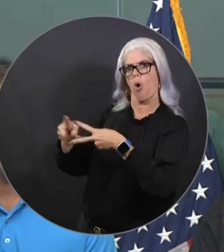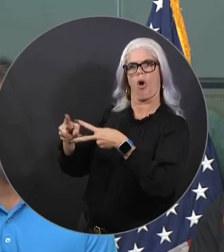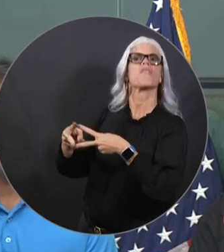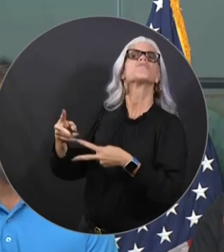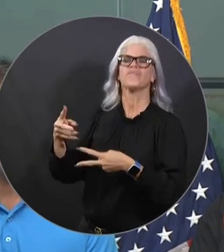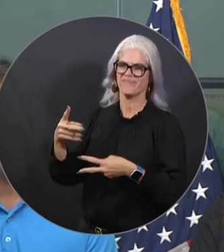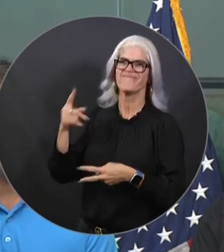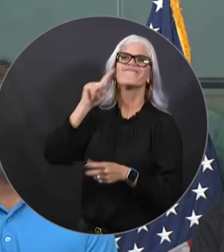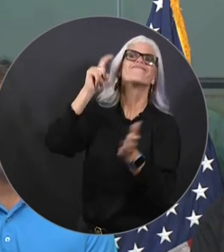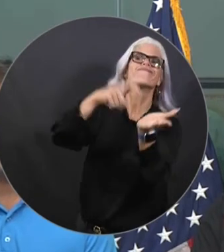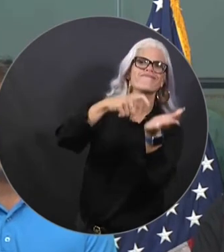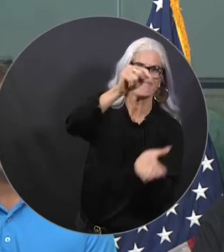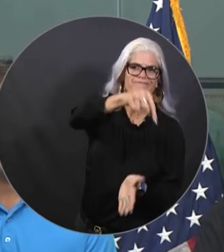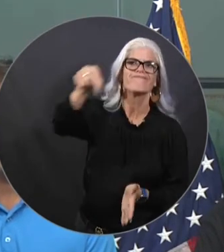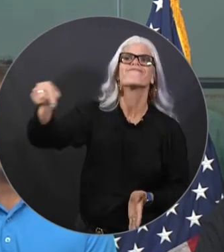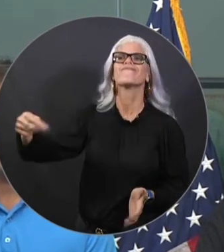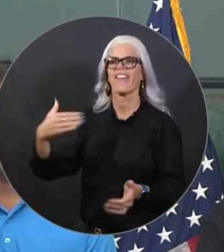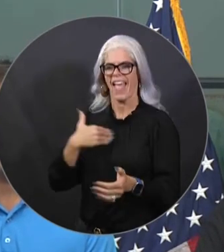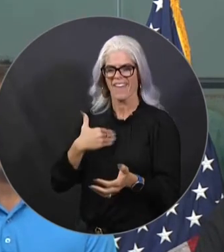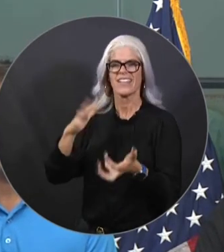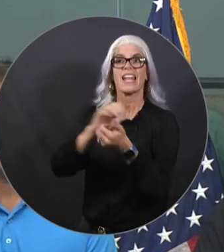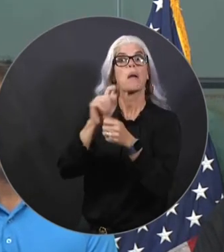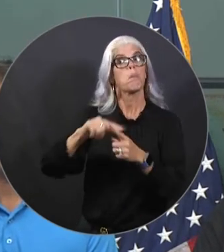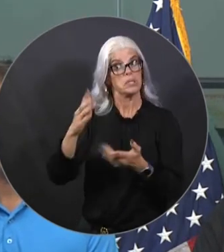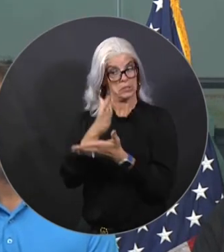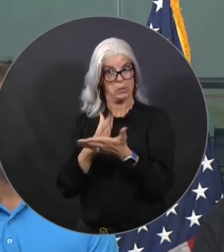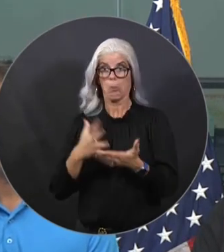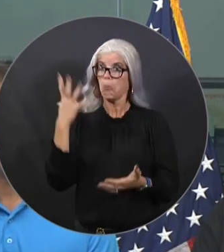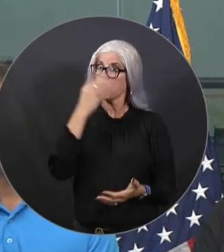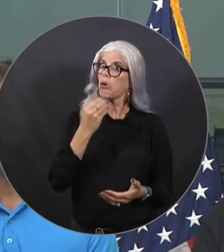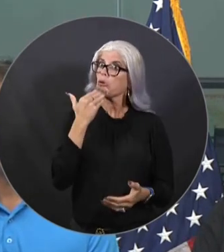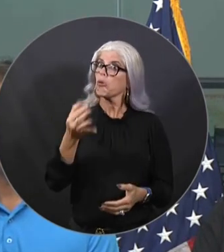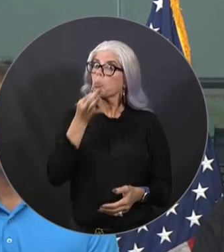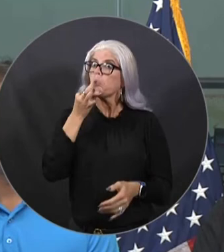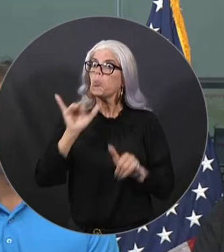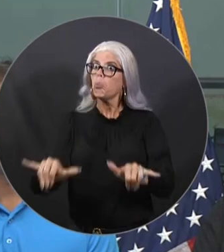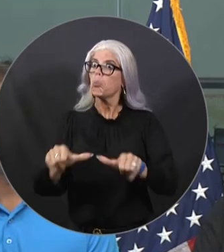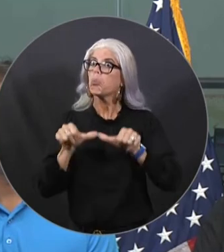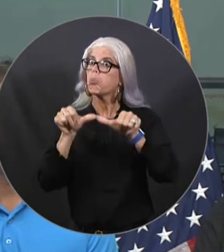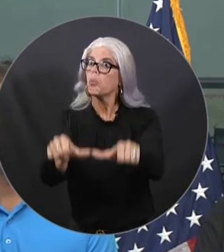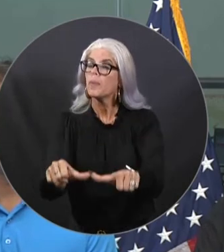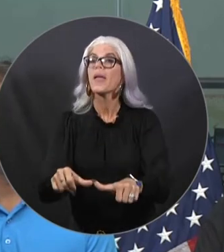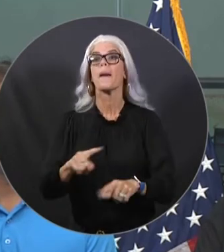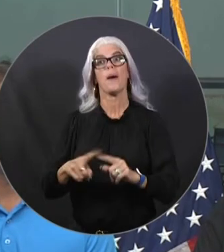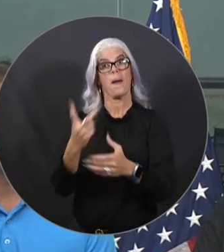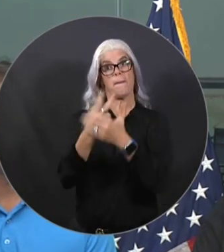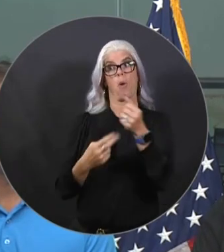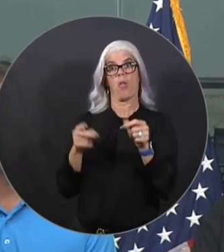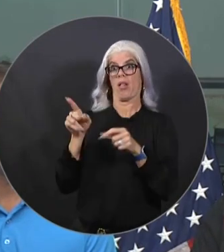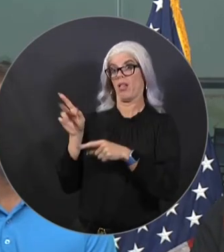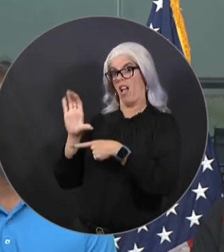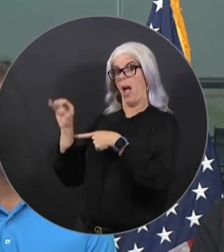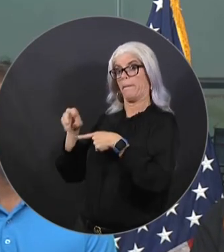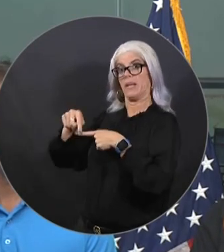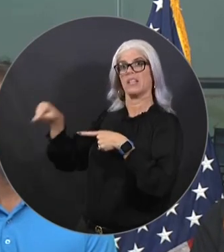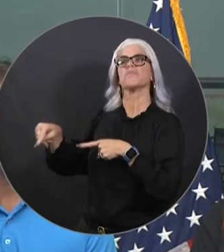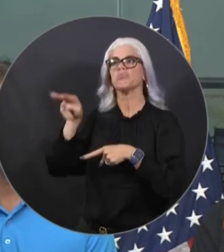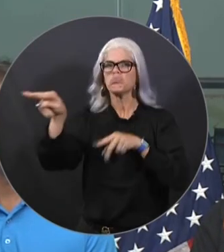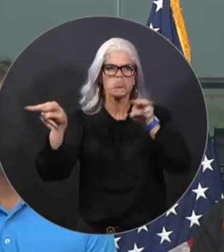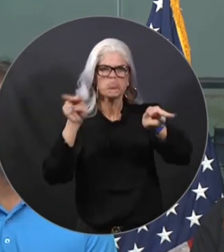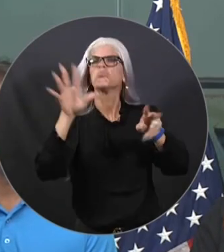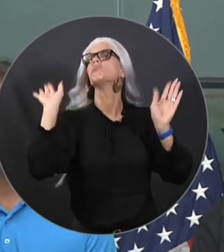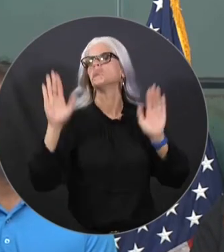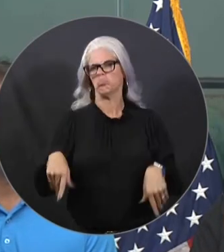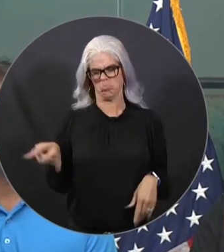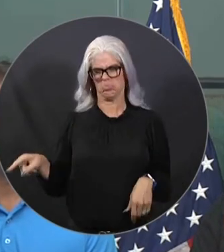weathered the storm fairly well. So while there may need to be repairs, you know, they feel good about getting up service. And I know some people do have